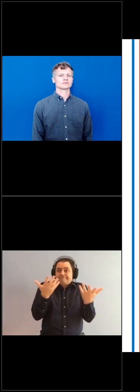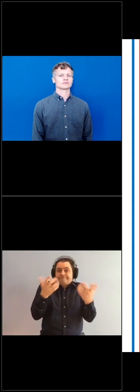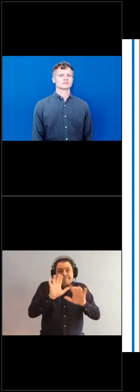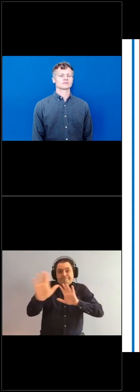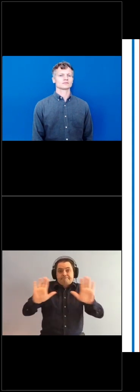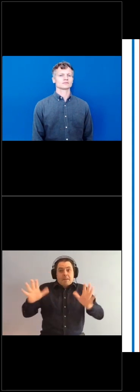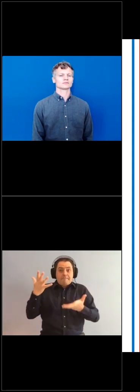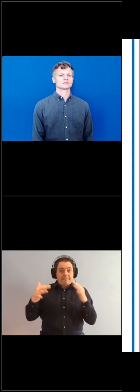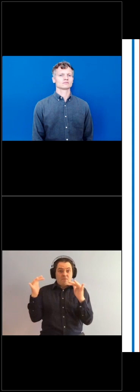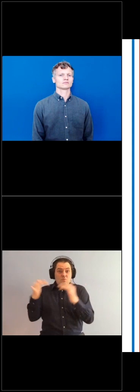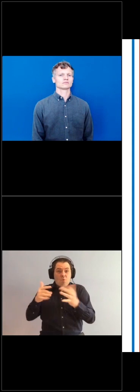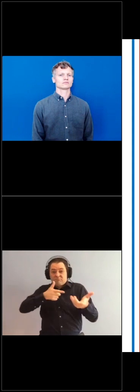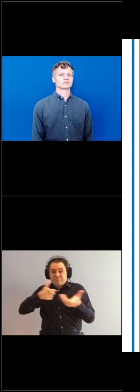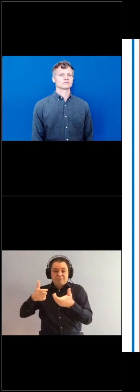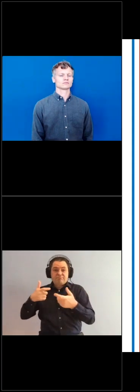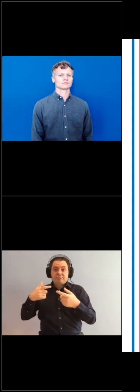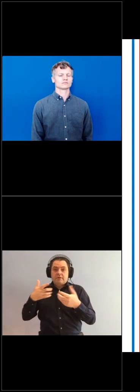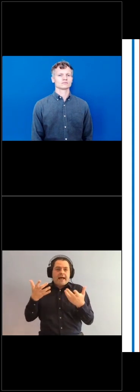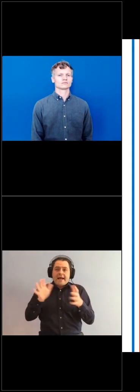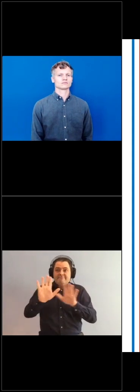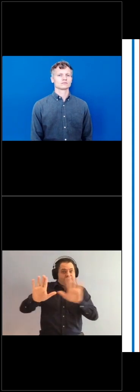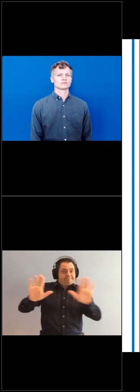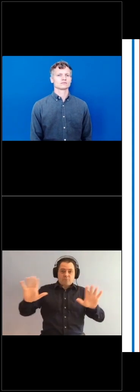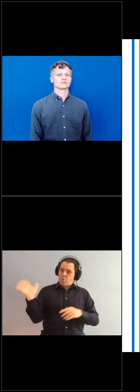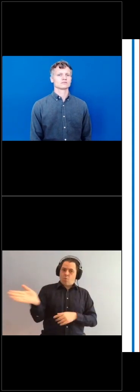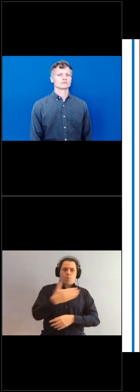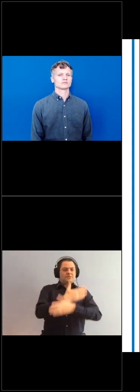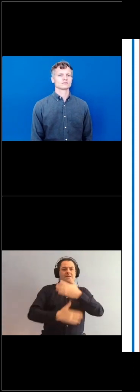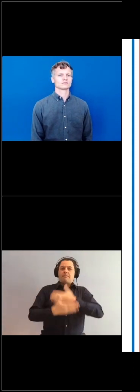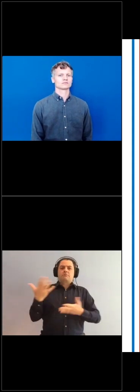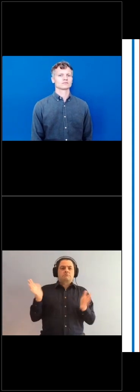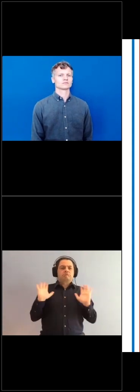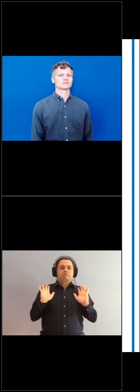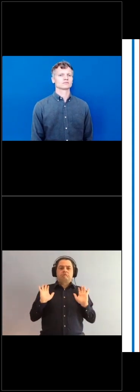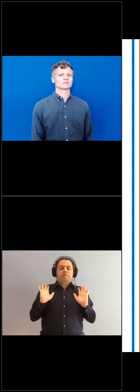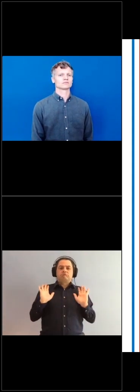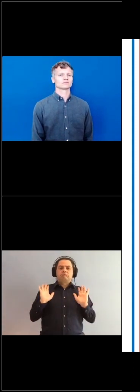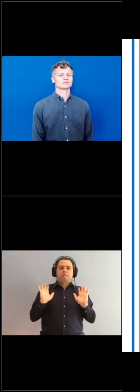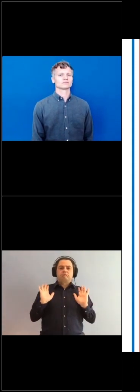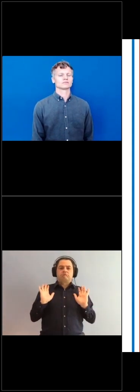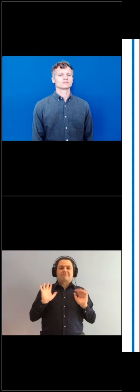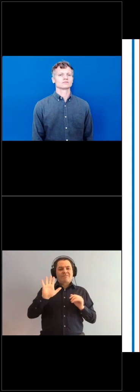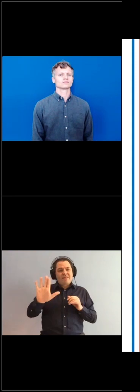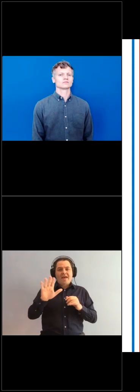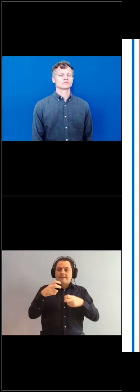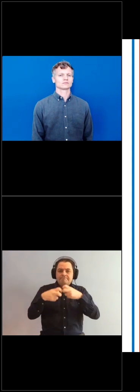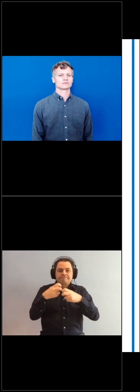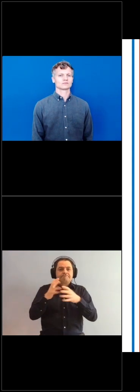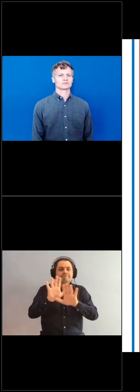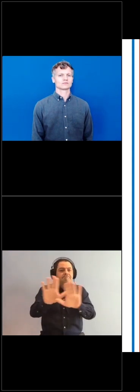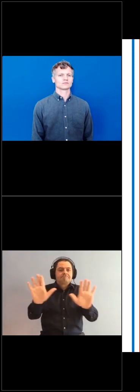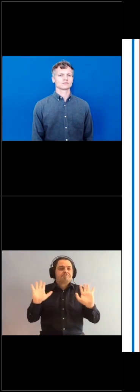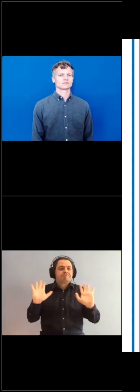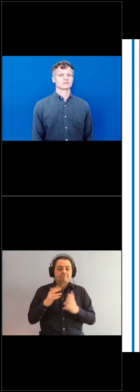that face different types of risks. So looking, for example, to persons with intellectual impairments, they